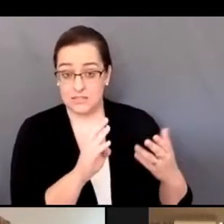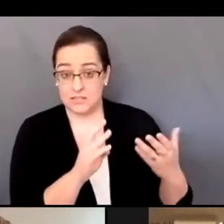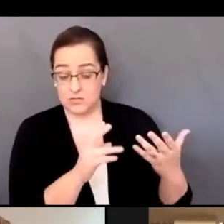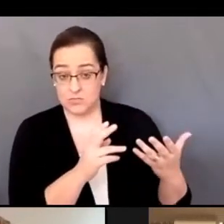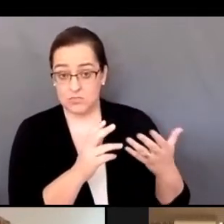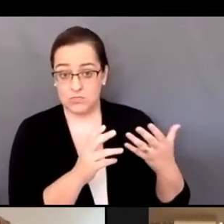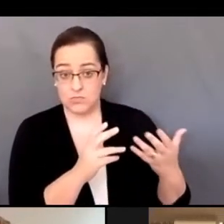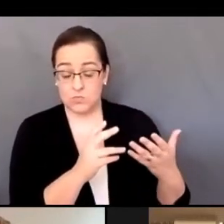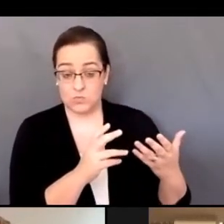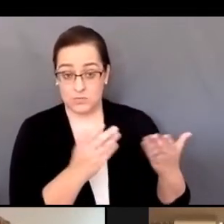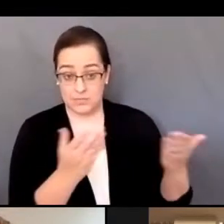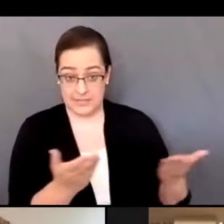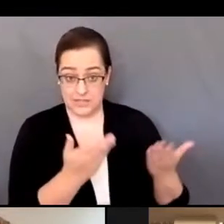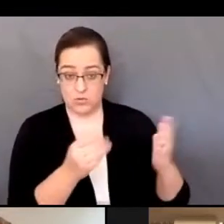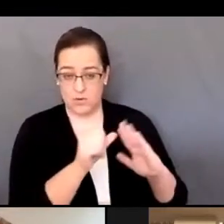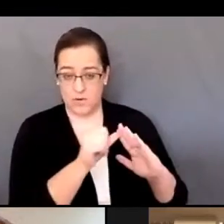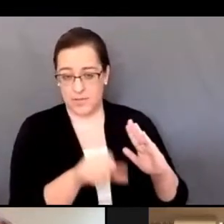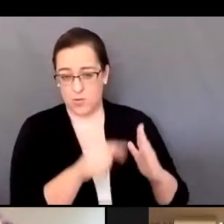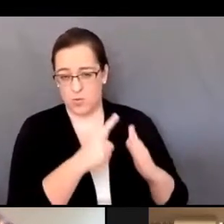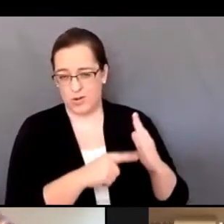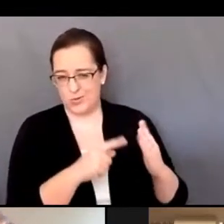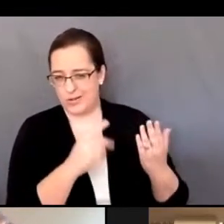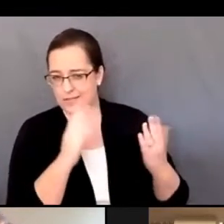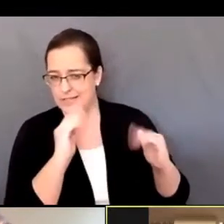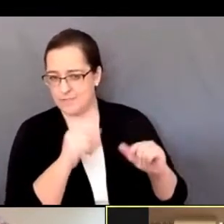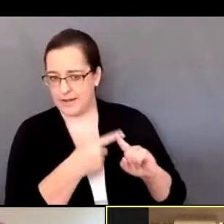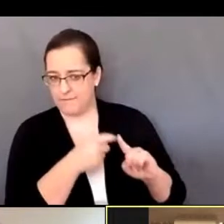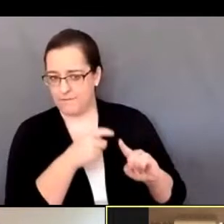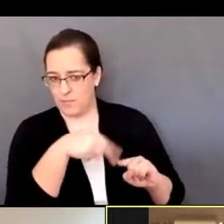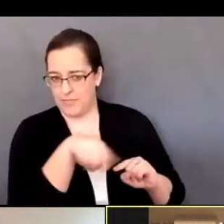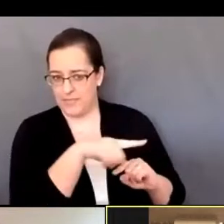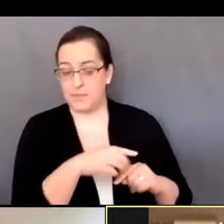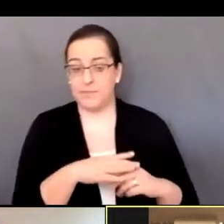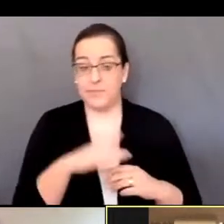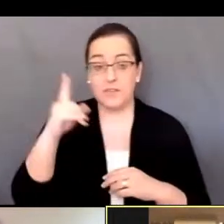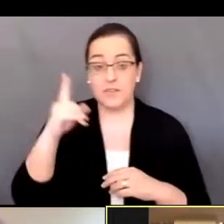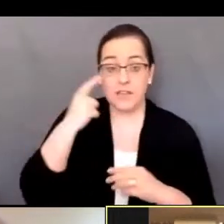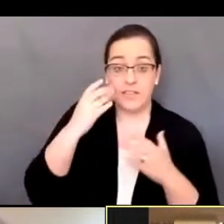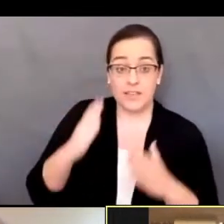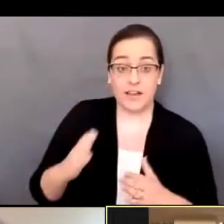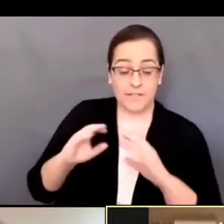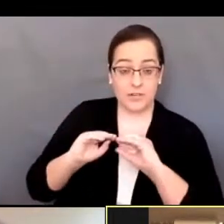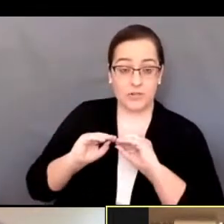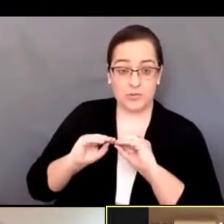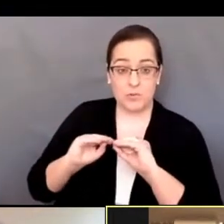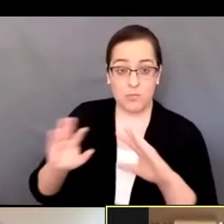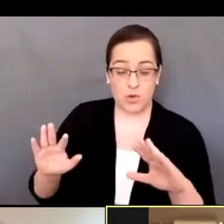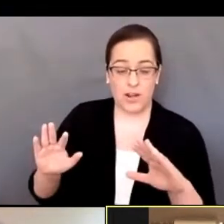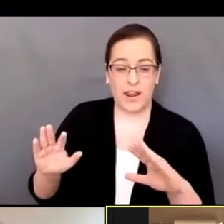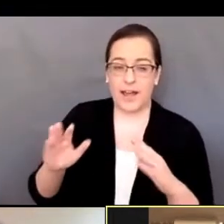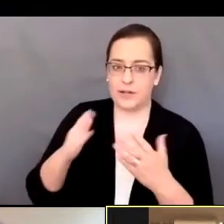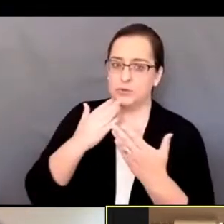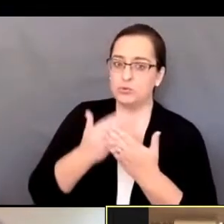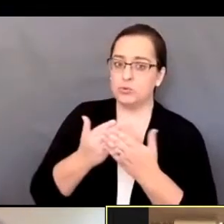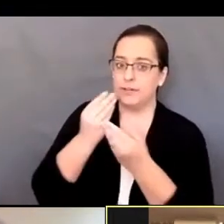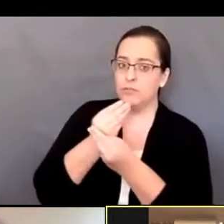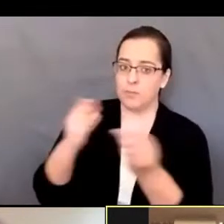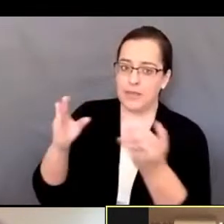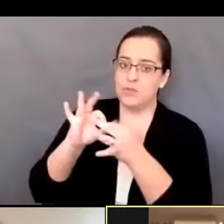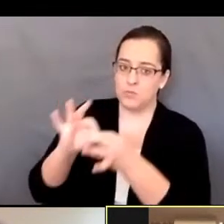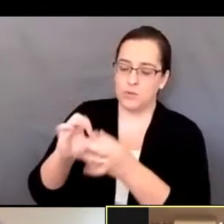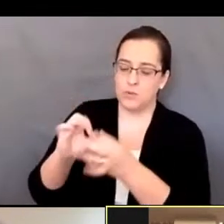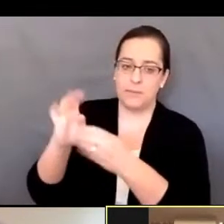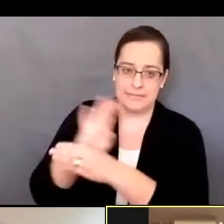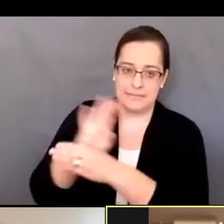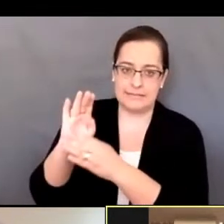businesses here in Amarillo? Well, the governor has put out some pretty good information on businesses on how